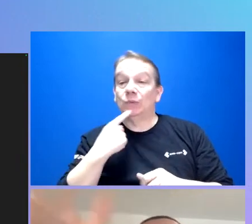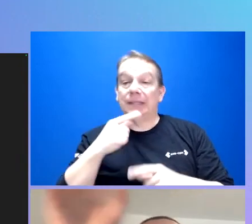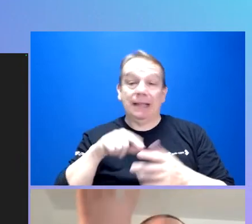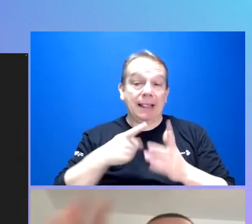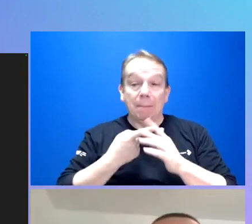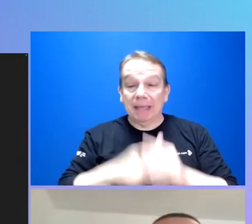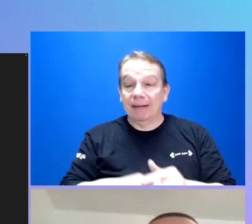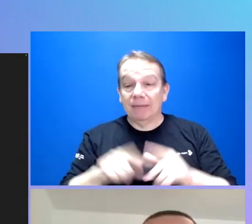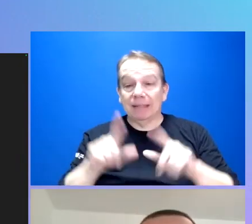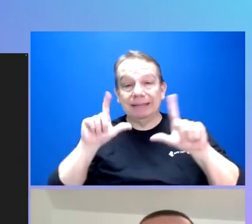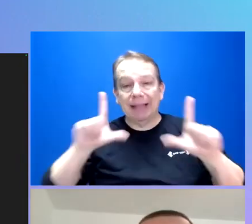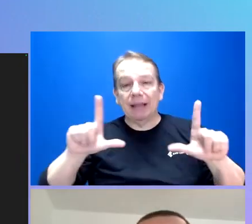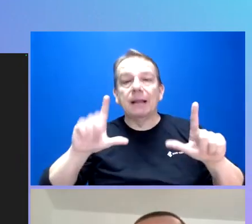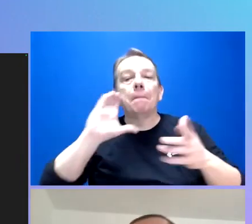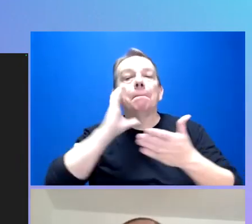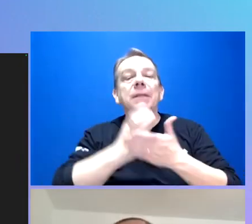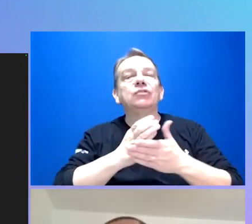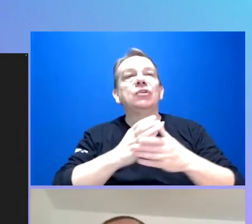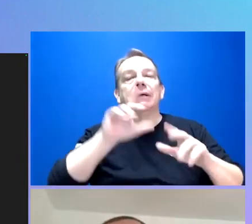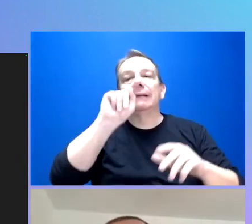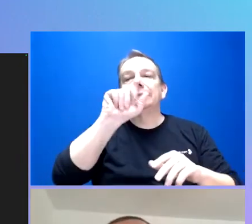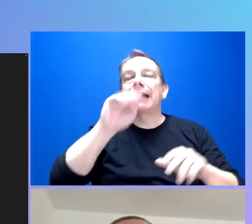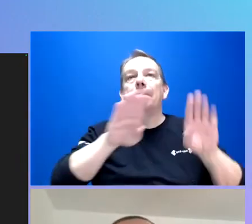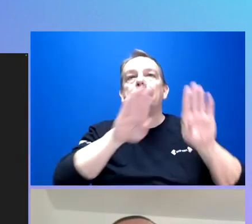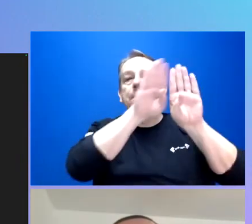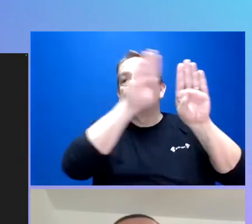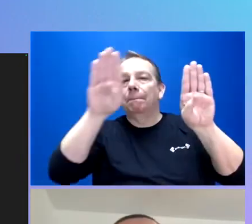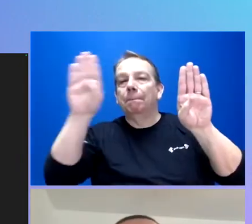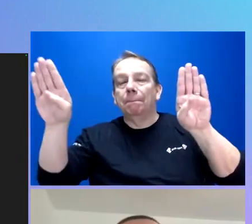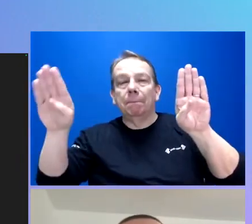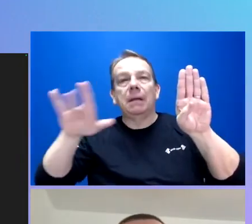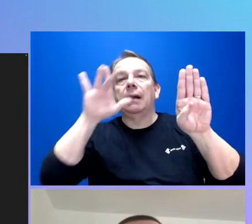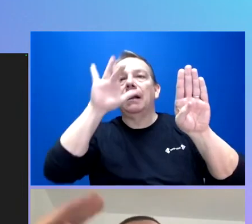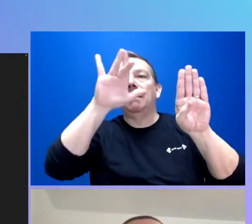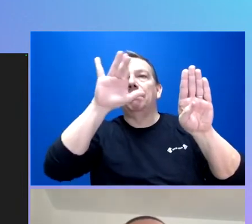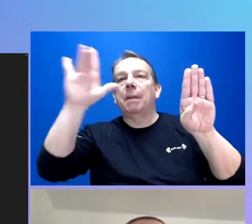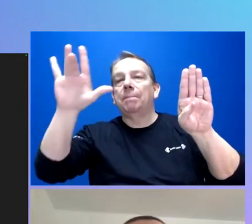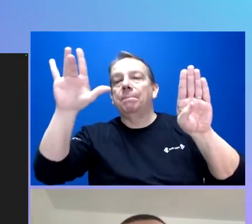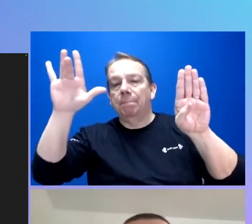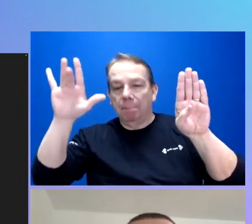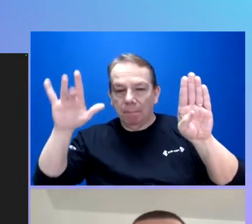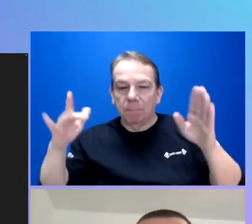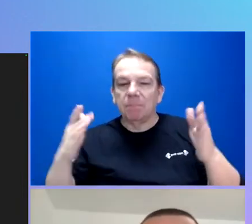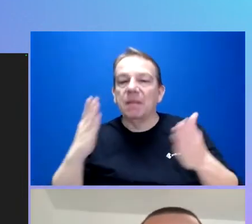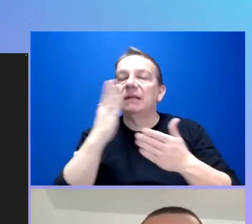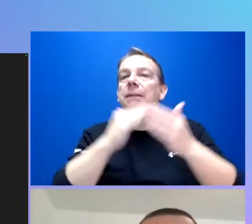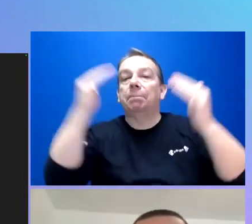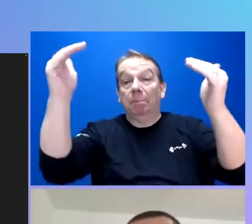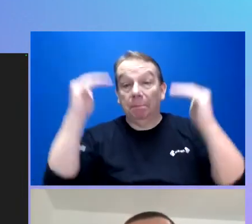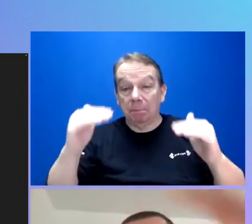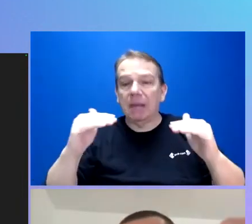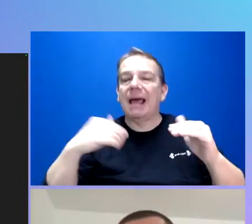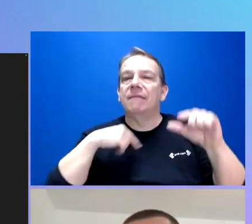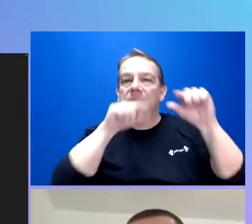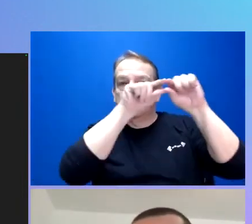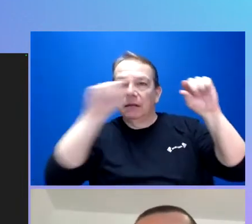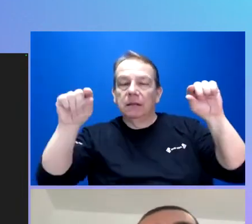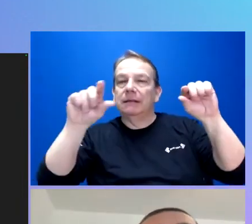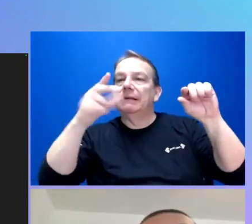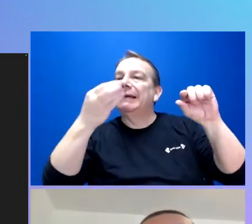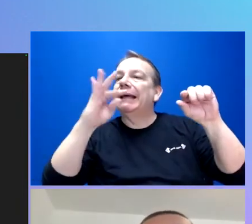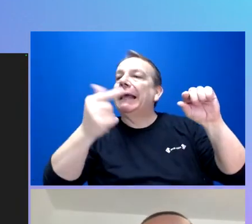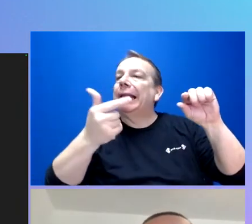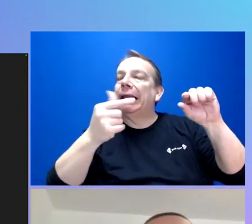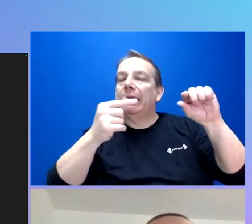the illustrations is a tab interface on top, and then underneath, for comparison, just some headings with some text in between them, as you'd see in just